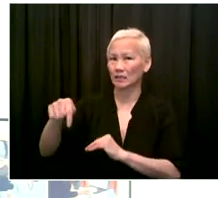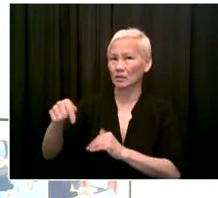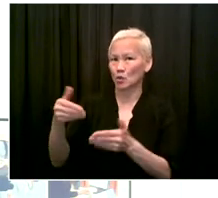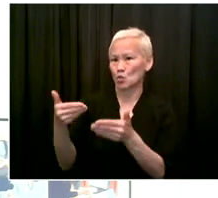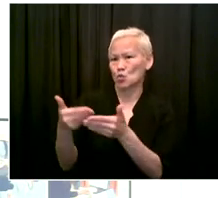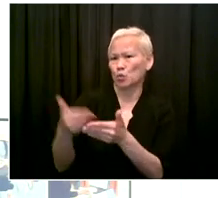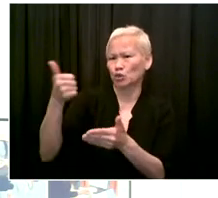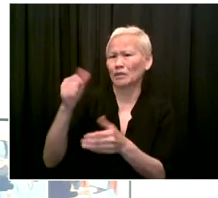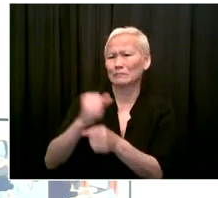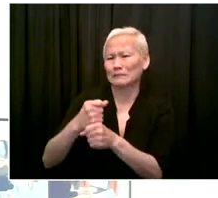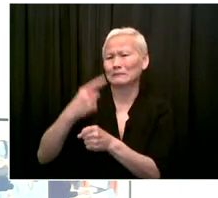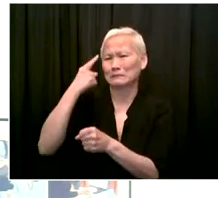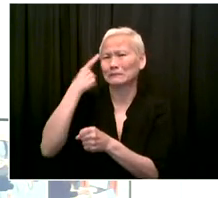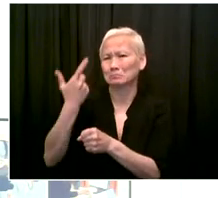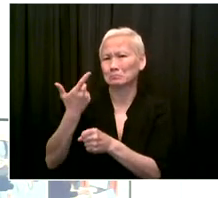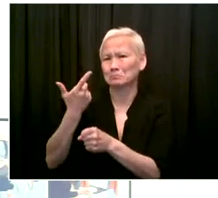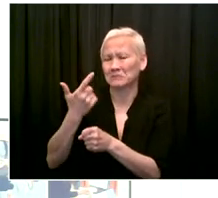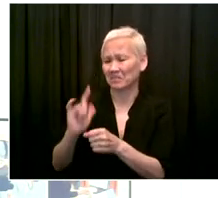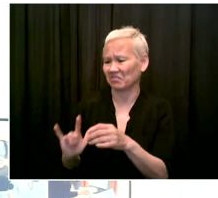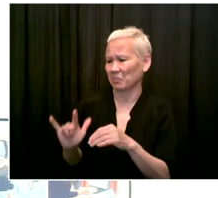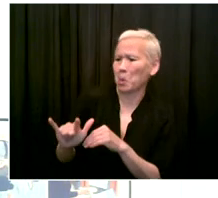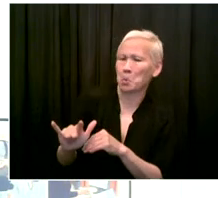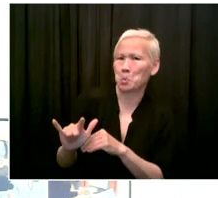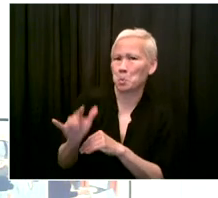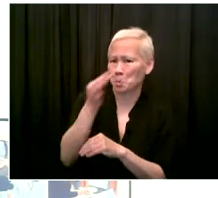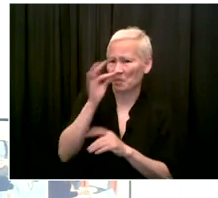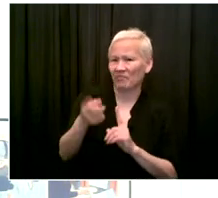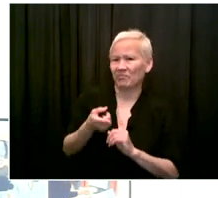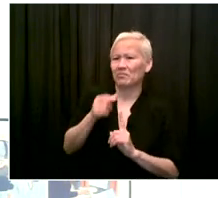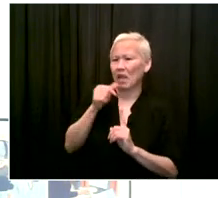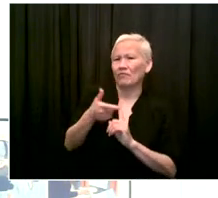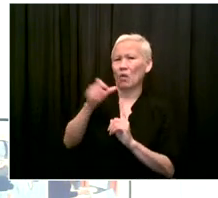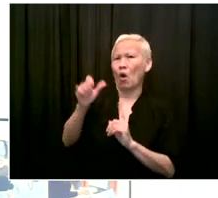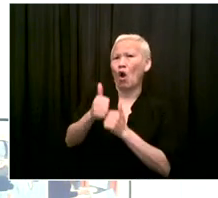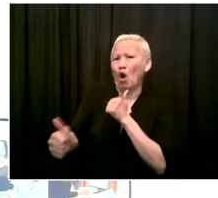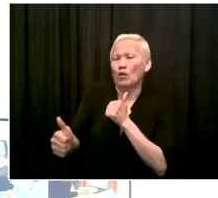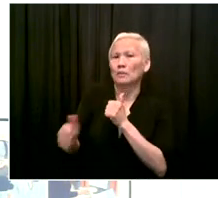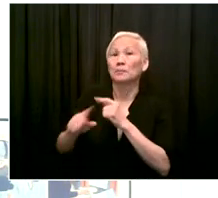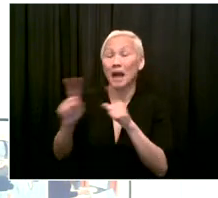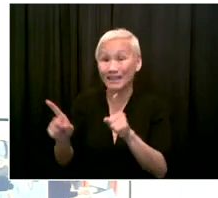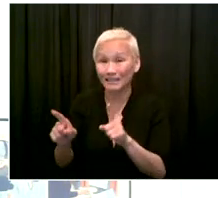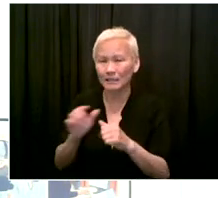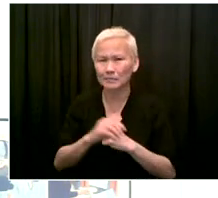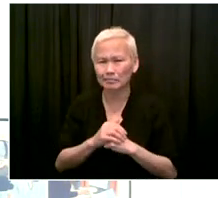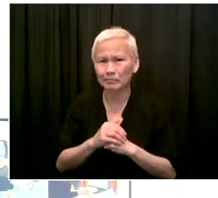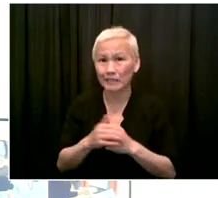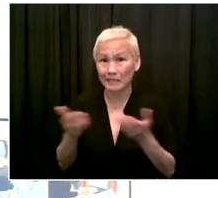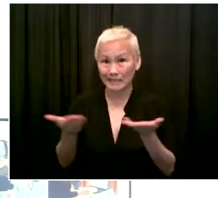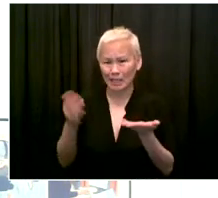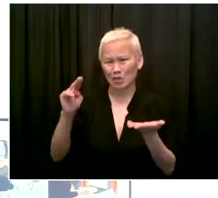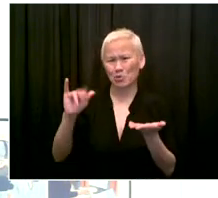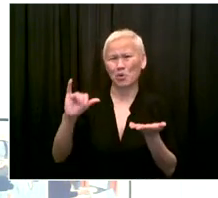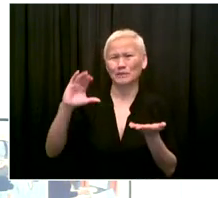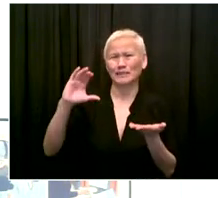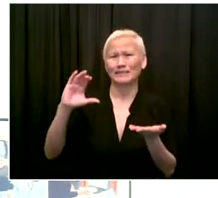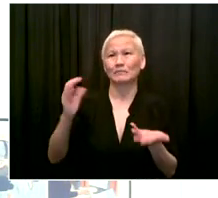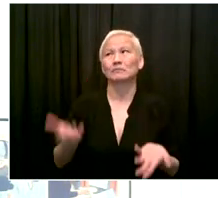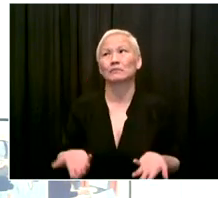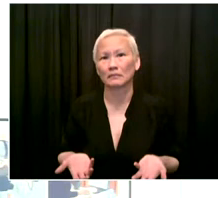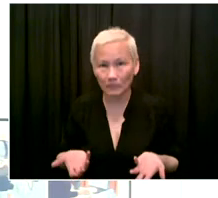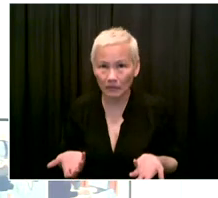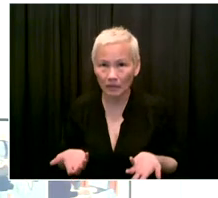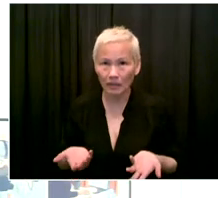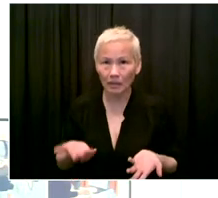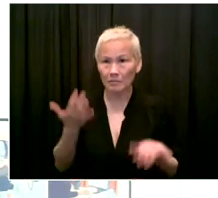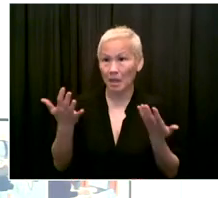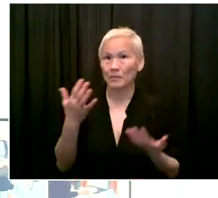quantitatively, heard about that happening at any scale for New York City. It is complicated by the fact that New York City, as we